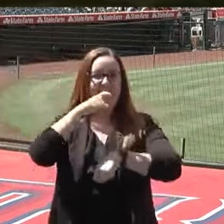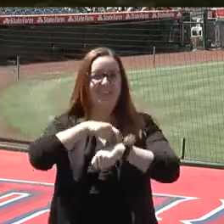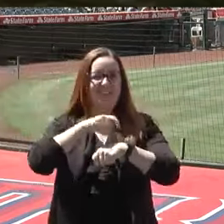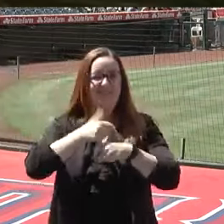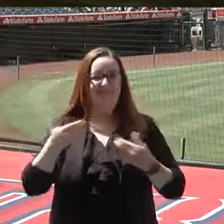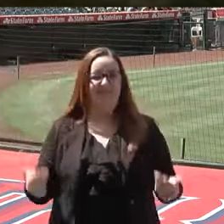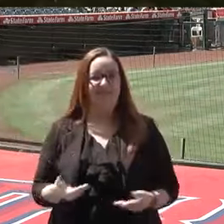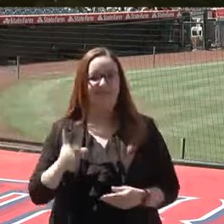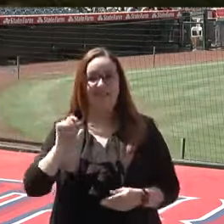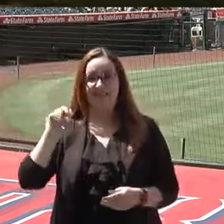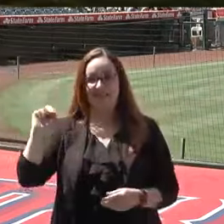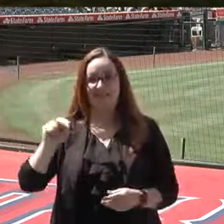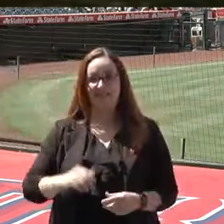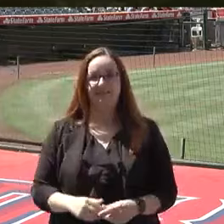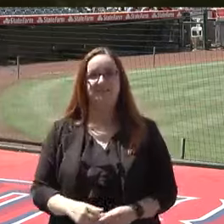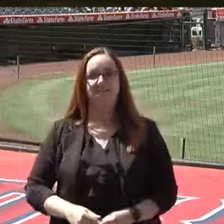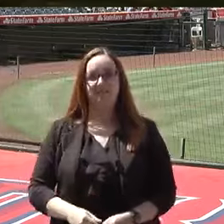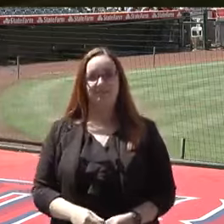dean.